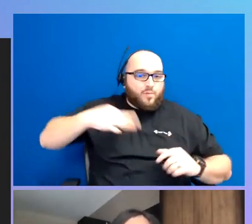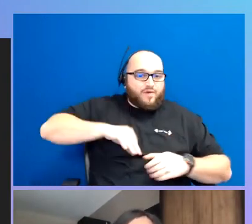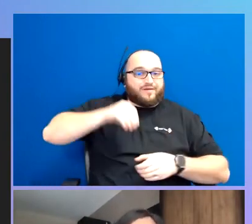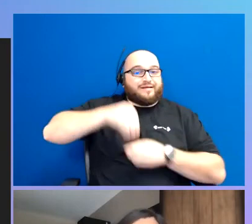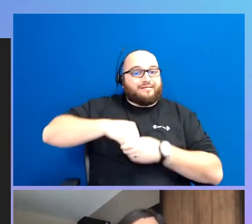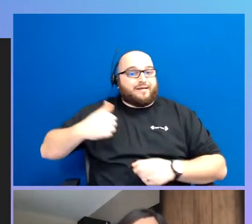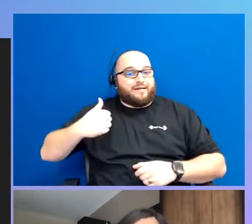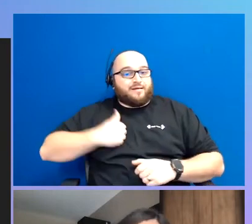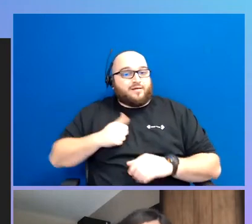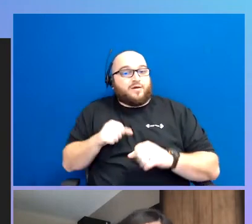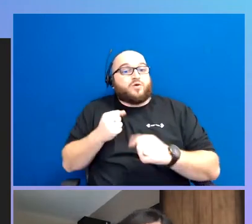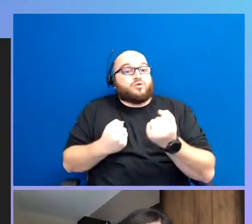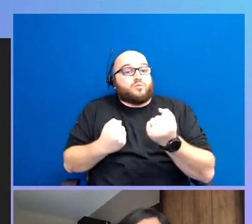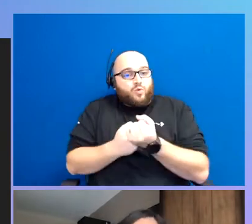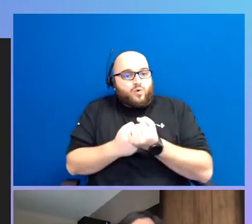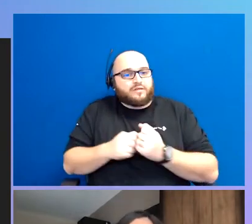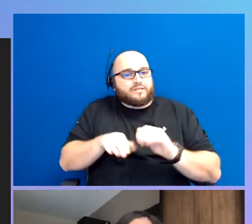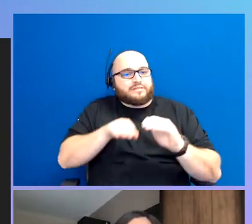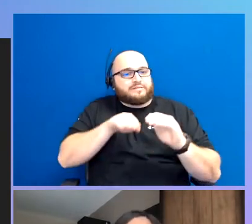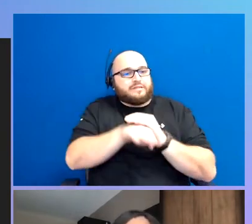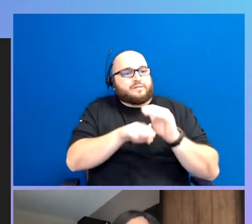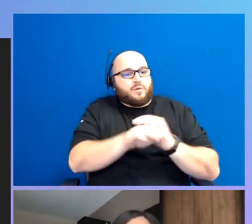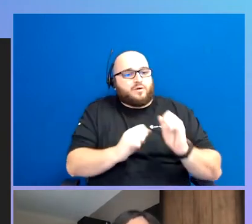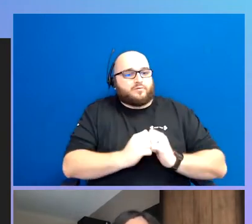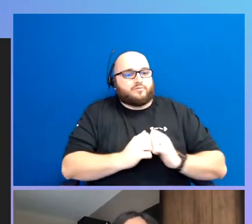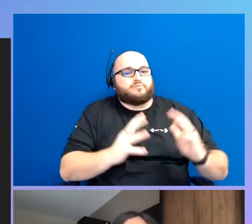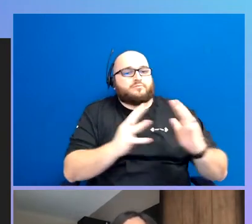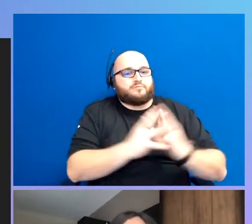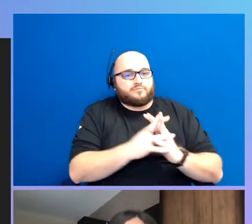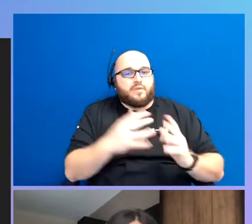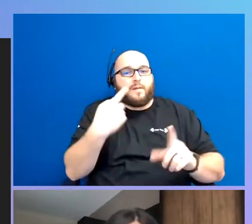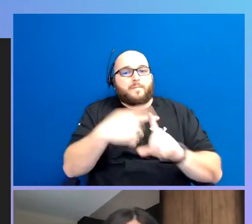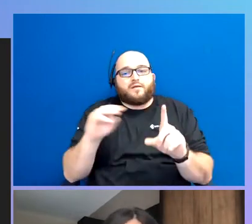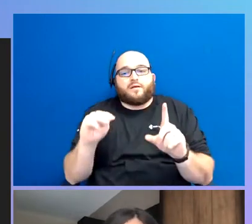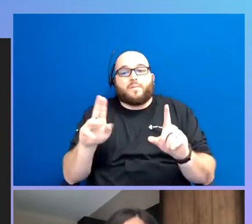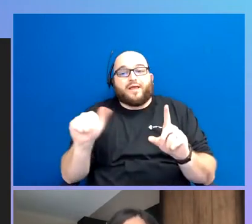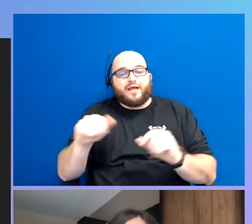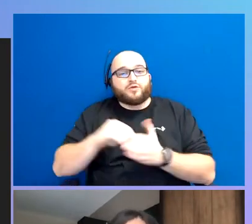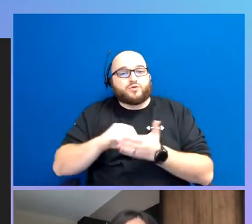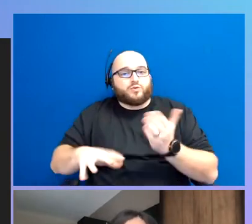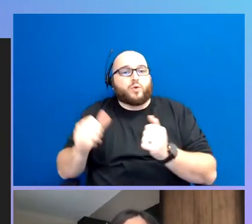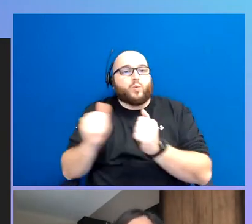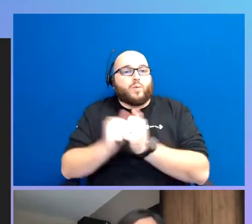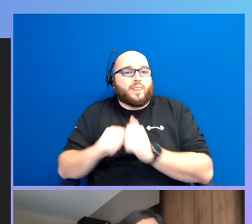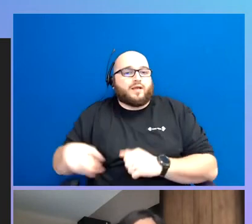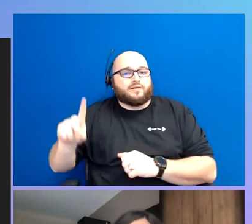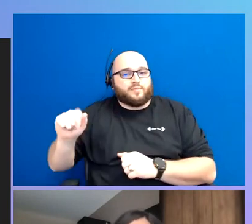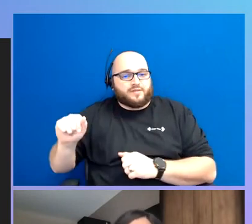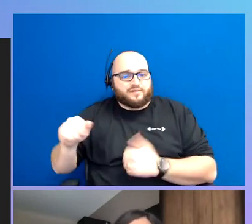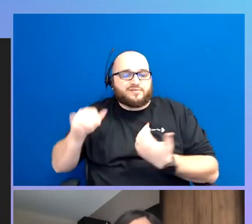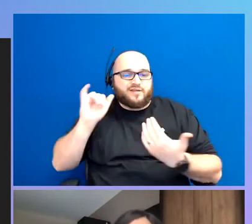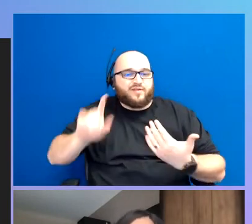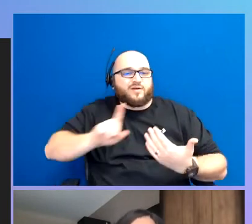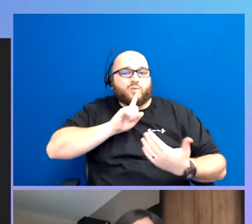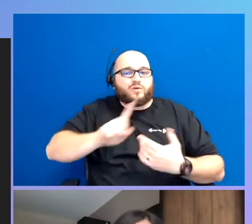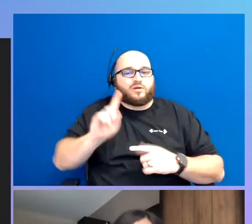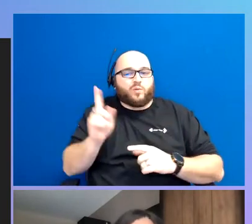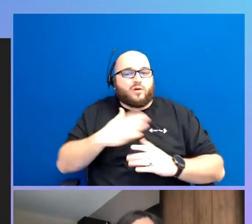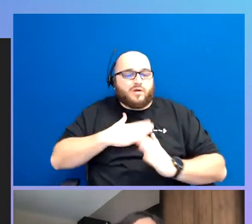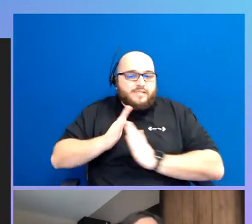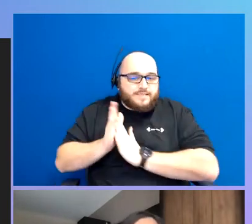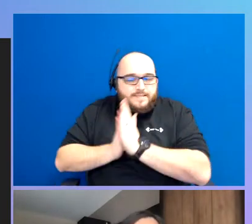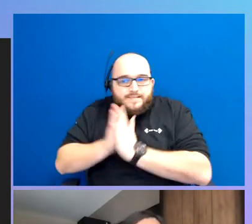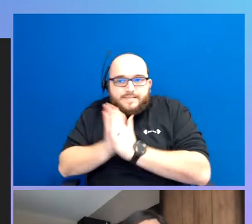supports accessibility startups as well as MBA students with disabilities. And that's really where my